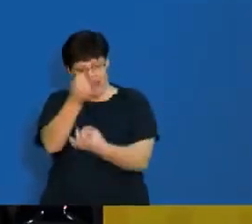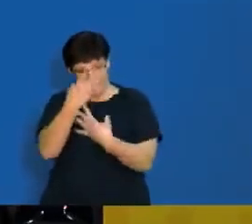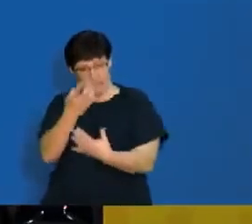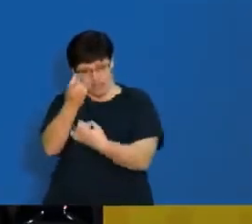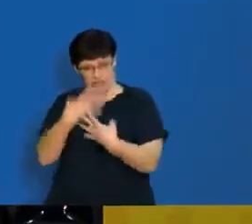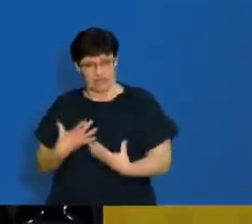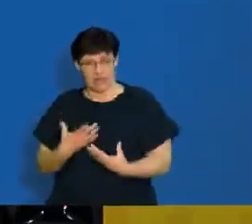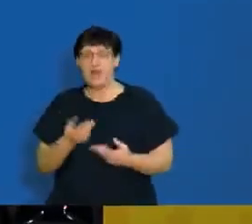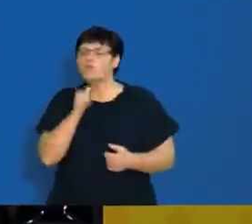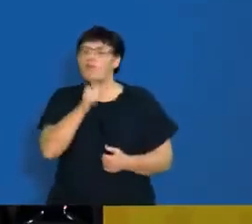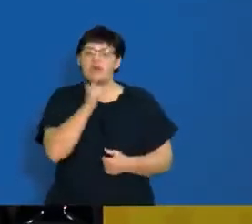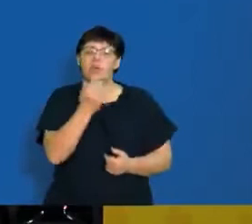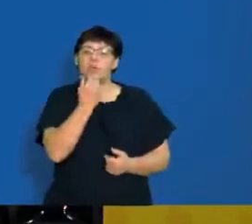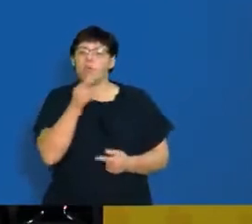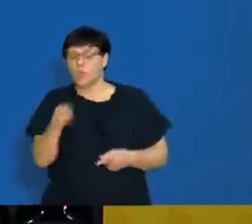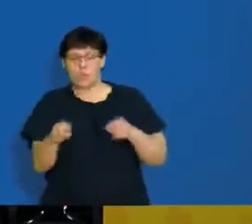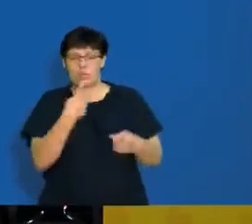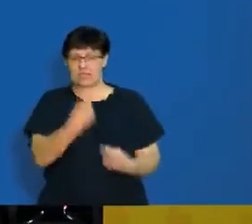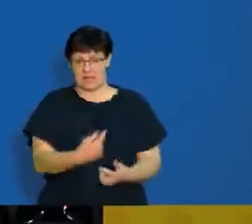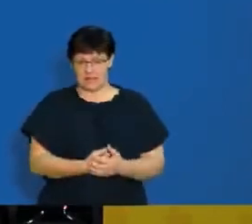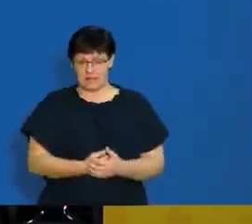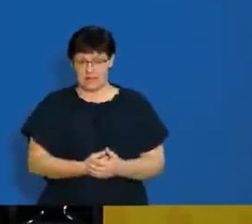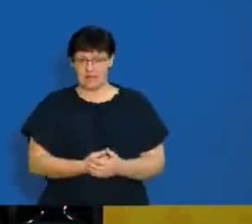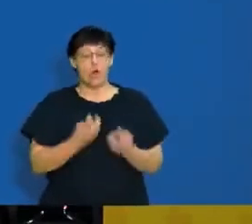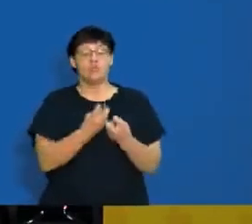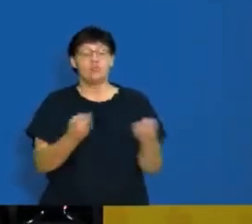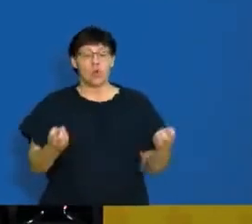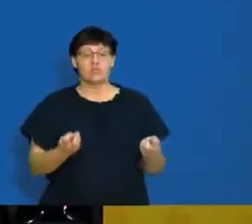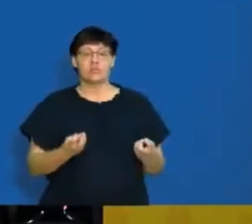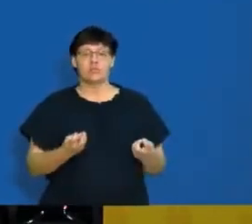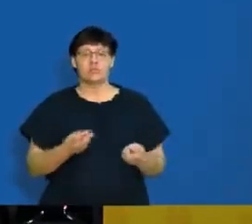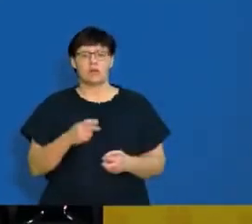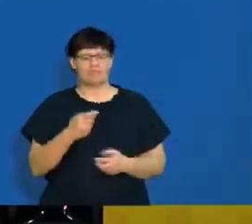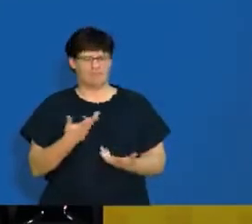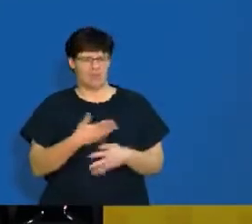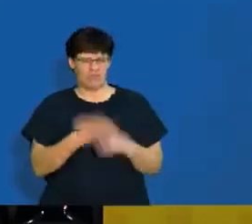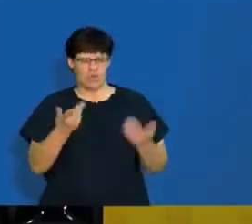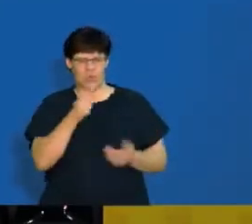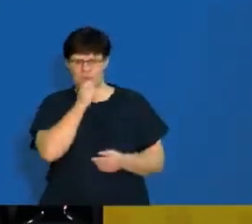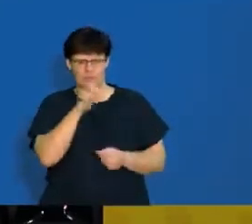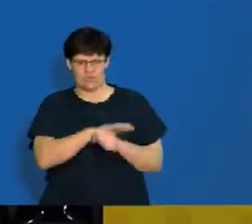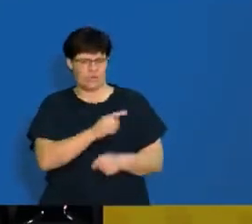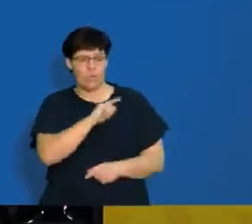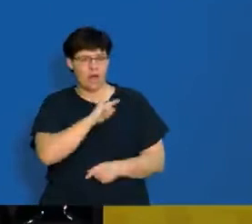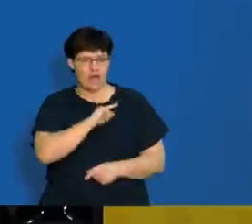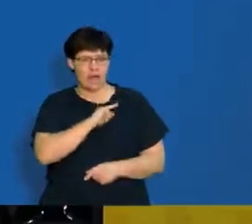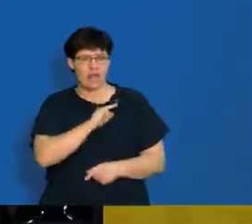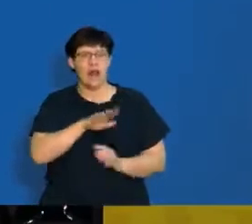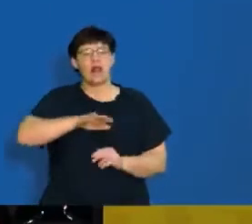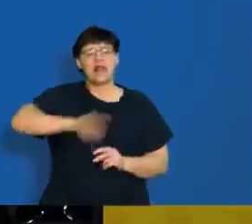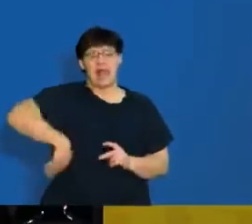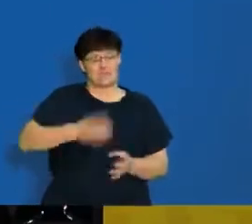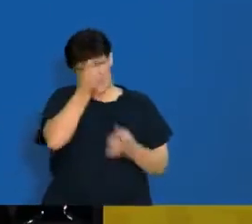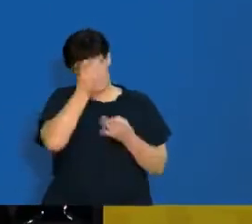you, regardless of who says it. Okay, and then the source cannot be useful. If you say, no, it's not useful, maybe it's because it has left out a